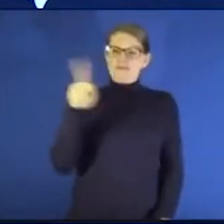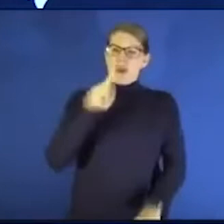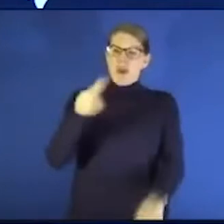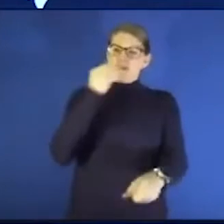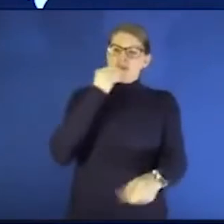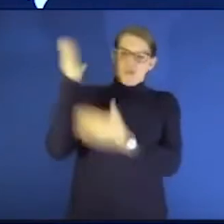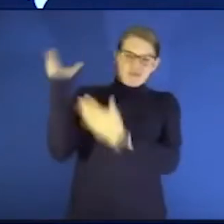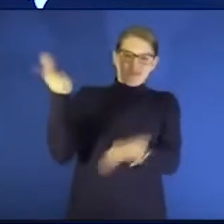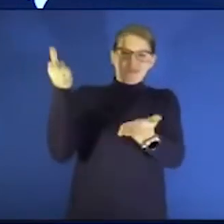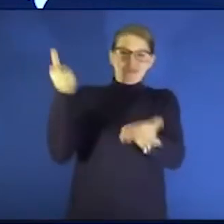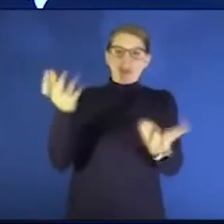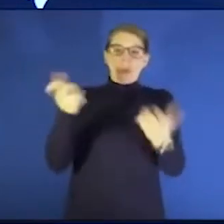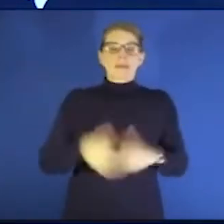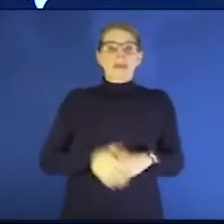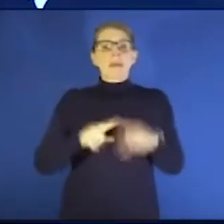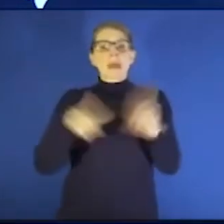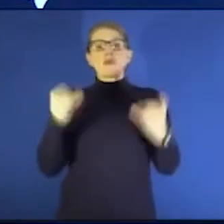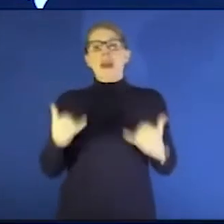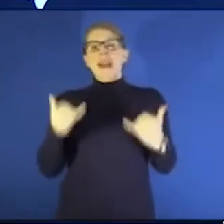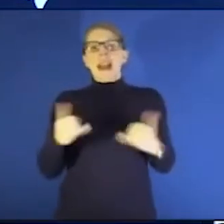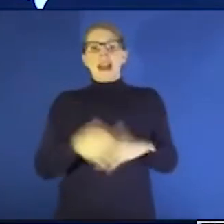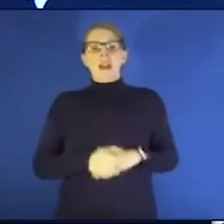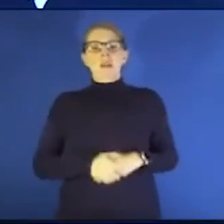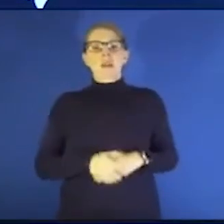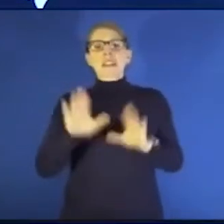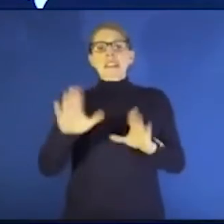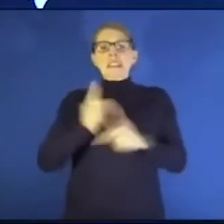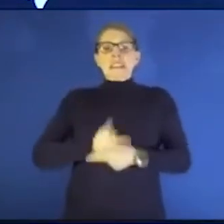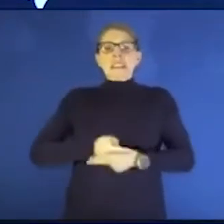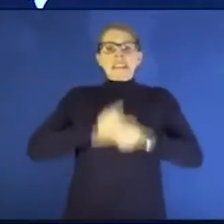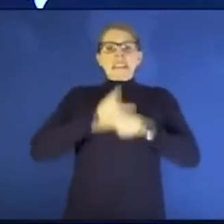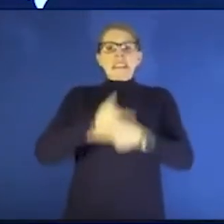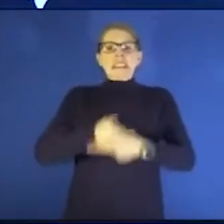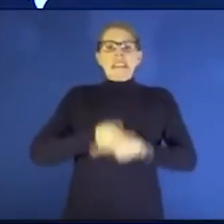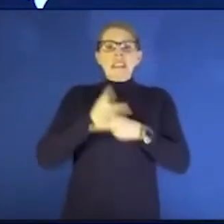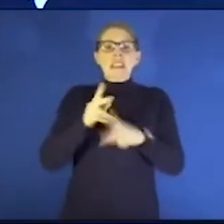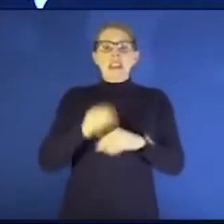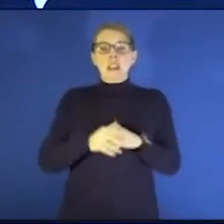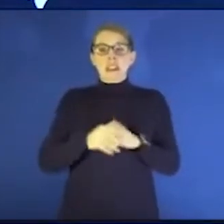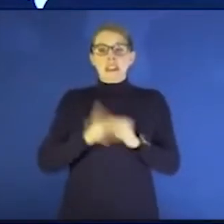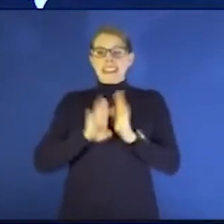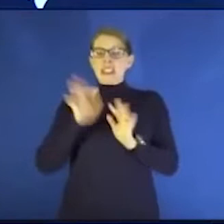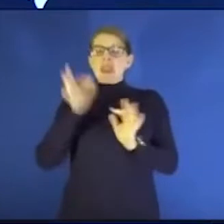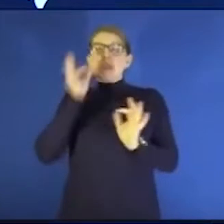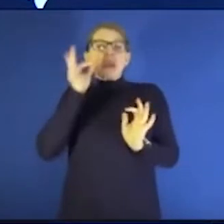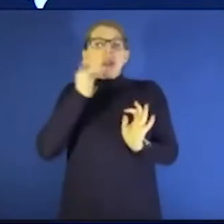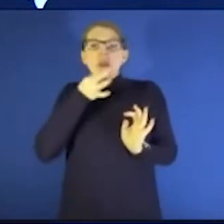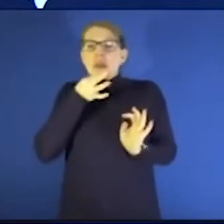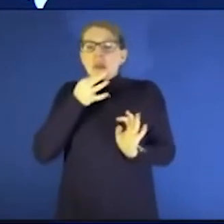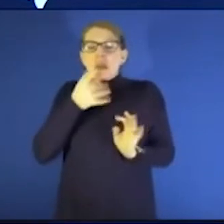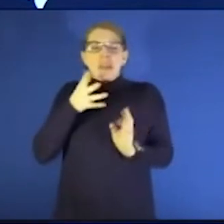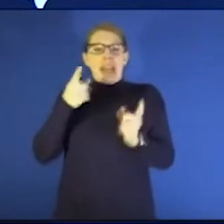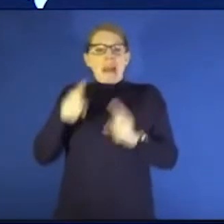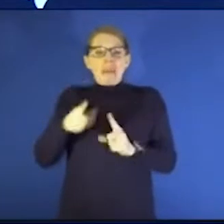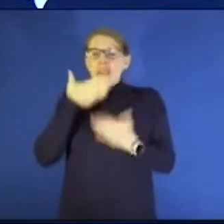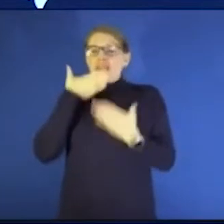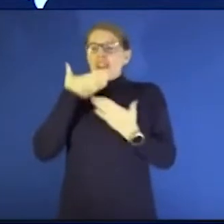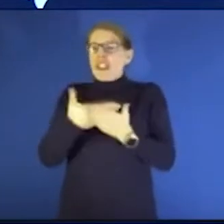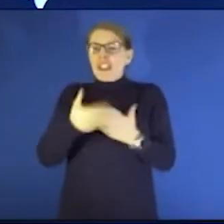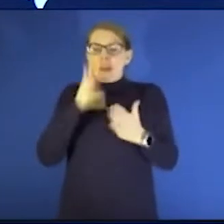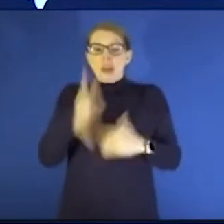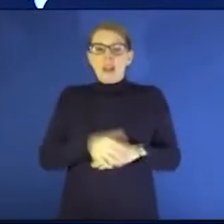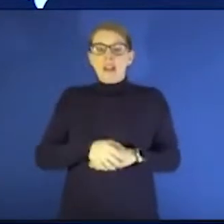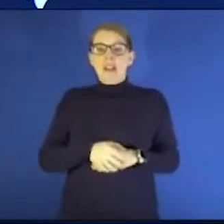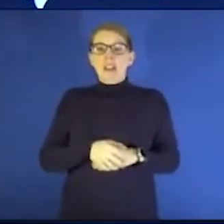what we're saying right now is, just be cautious, but you're on the precipice of something good. So don't blow your chance. And worse yet, don't